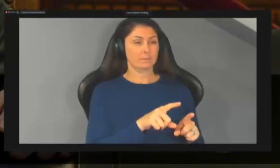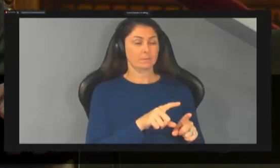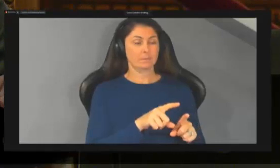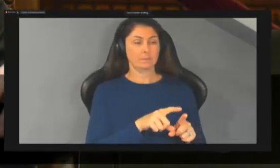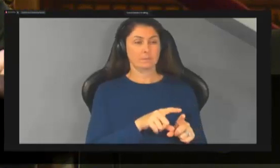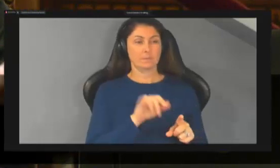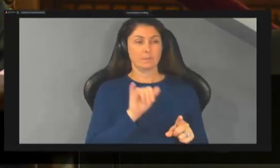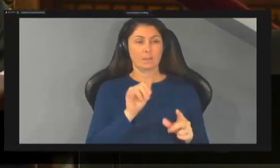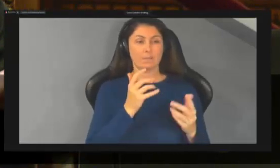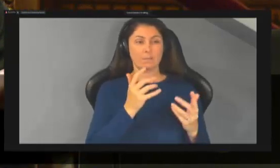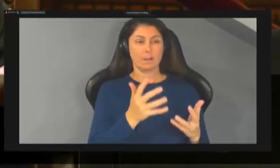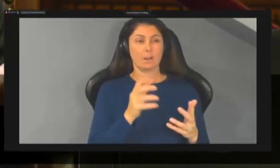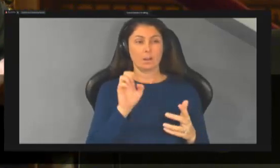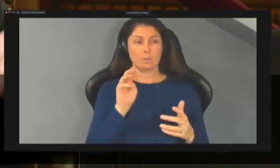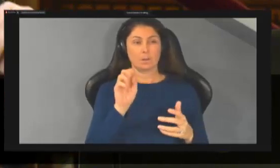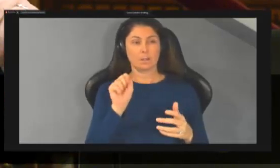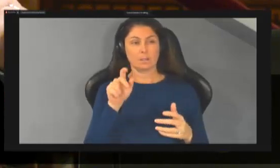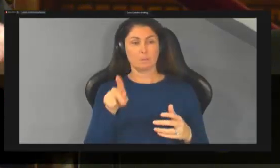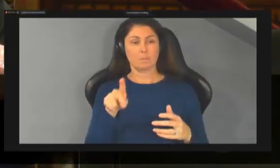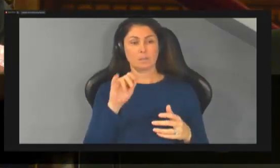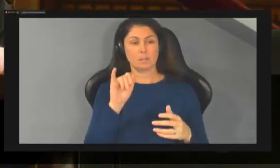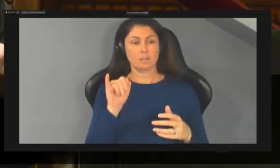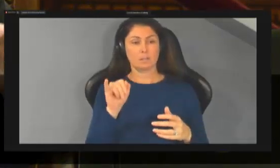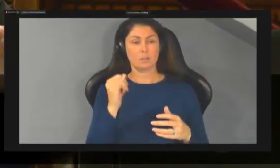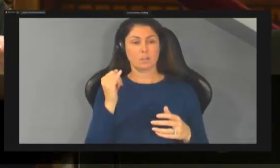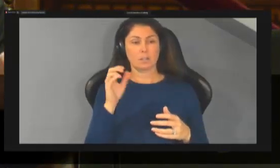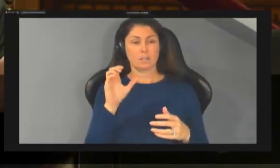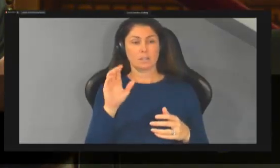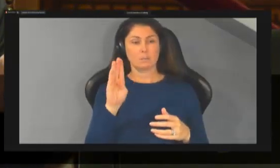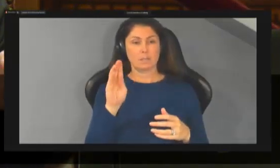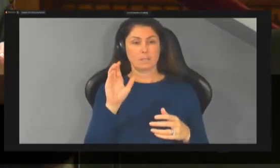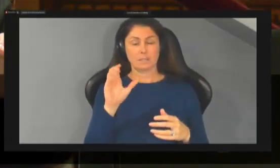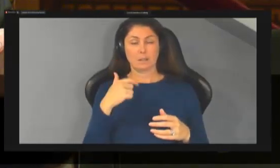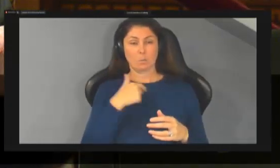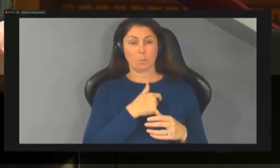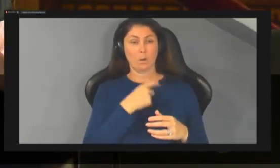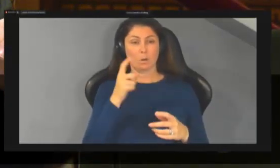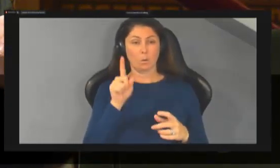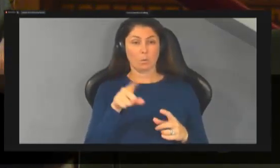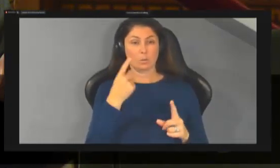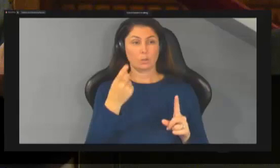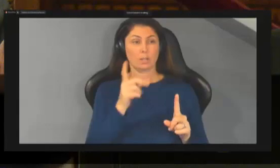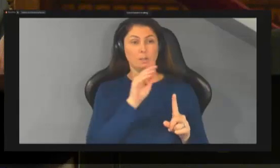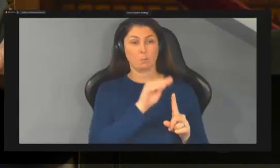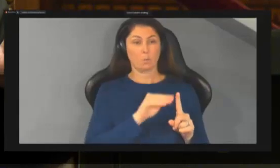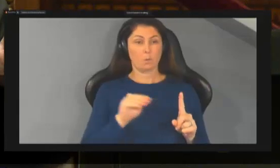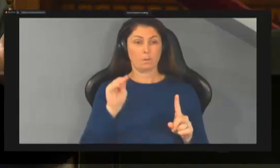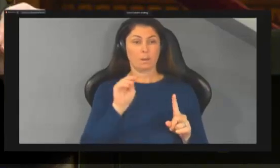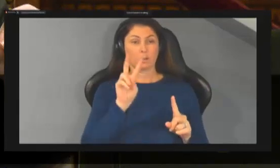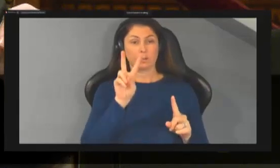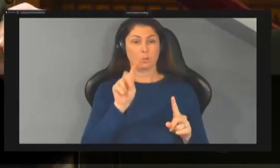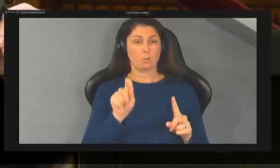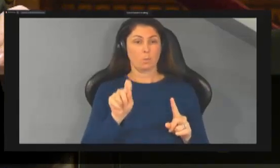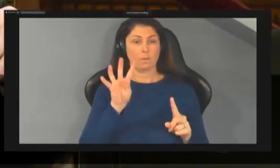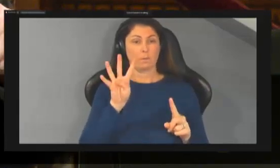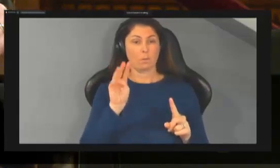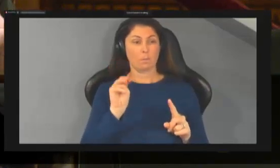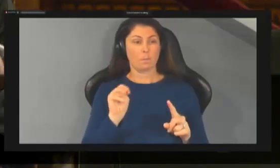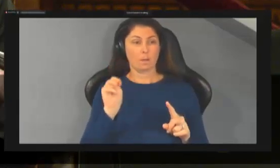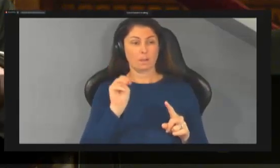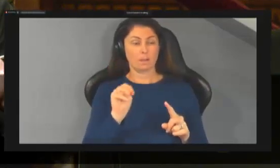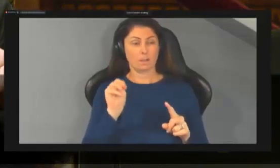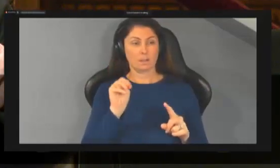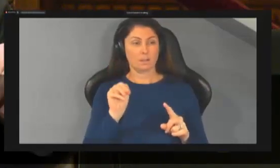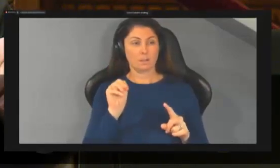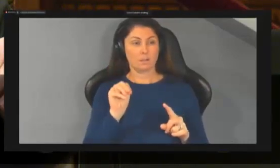fire, EMS, and PJCBC. Currently, we're just moving about 2.4 million of that.